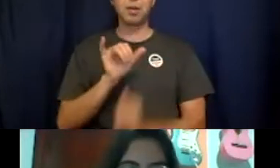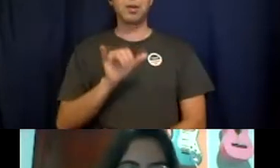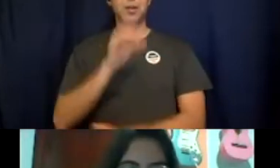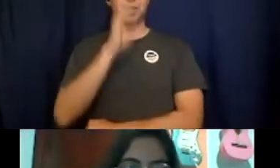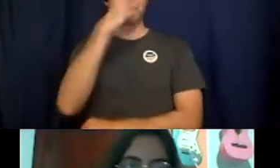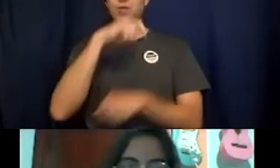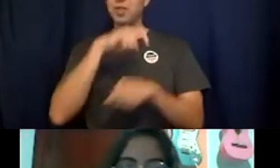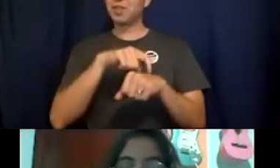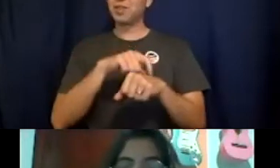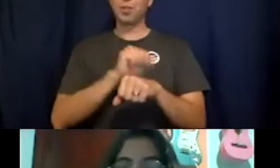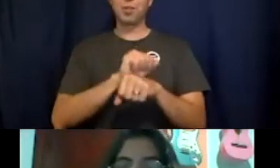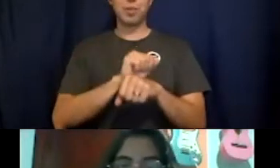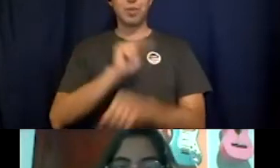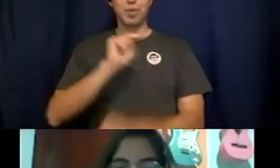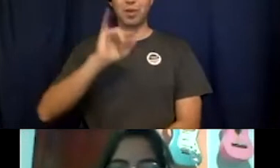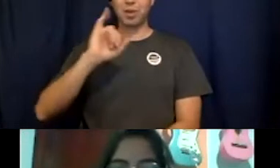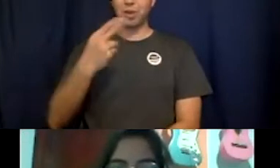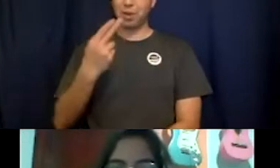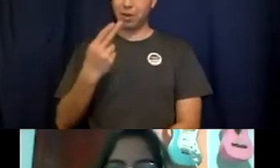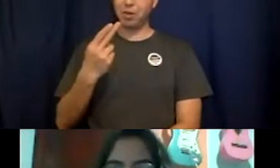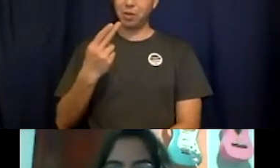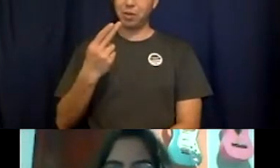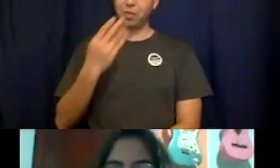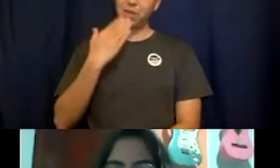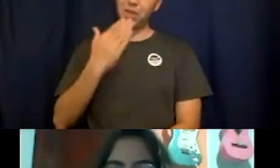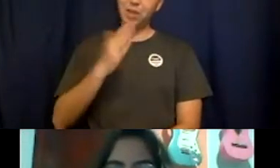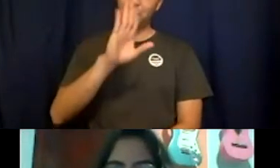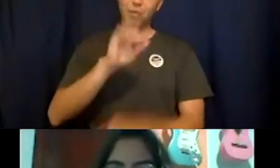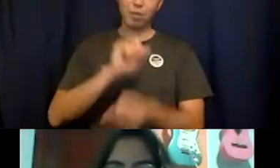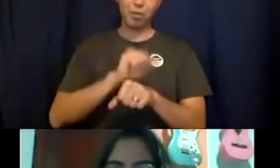Okay. All right, thank you both. Thank you.